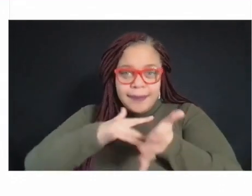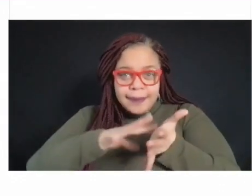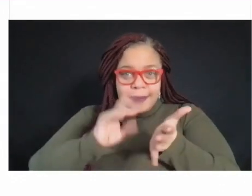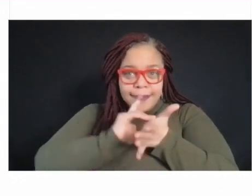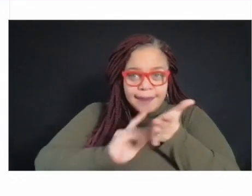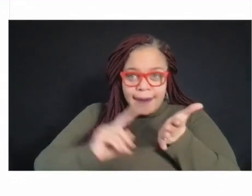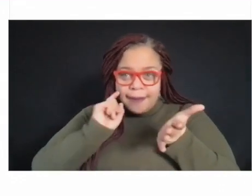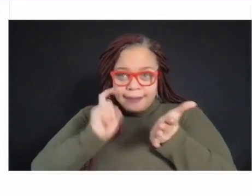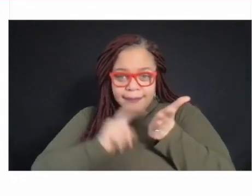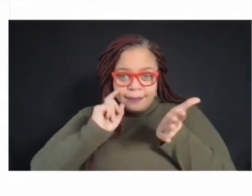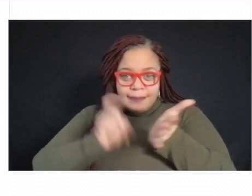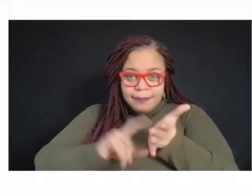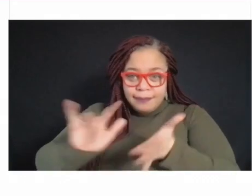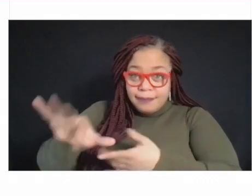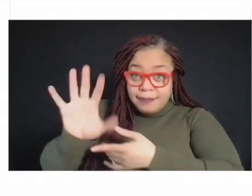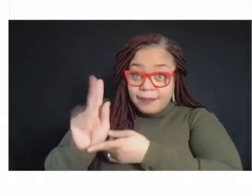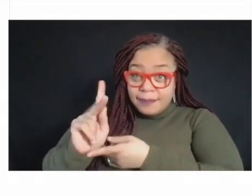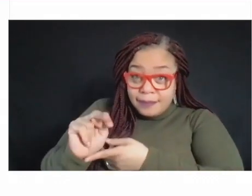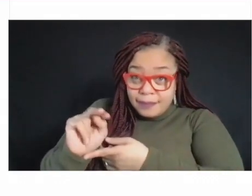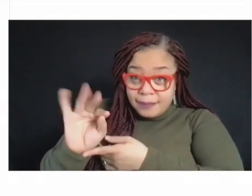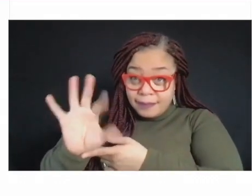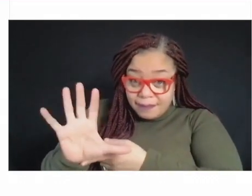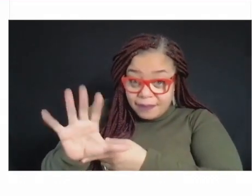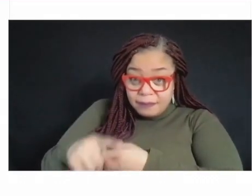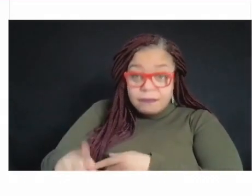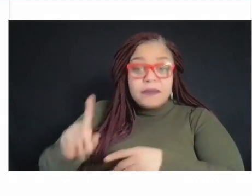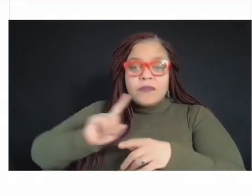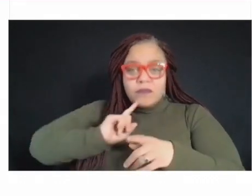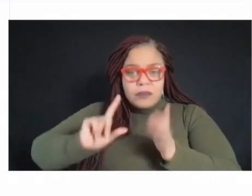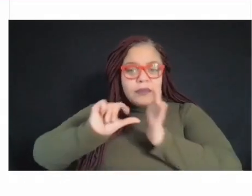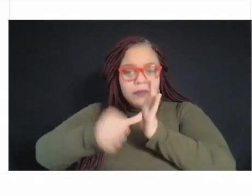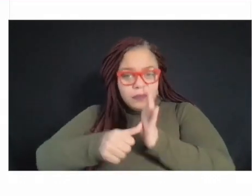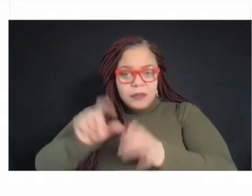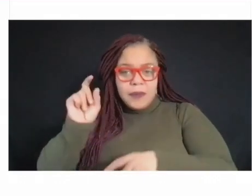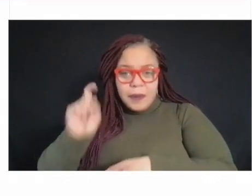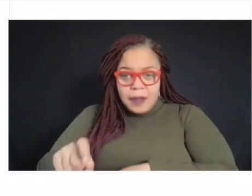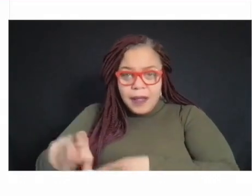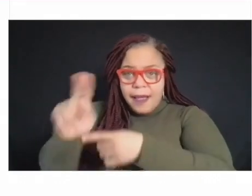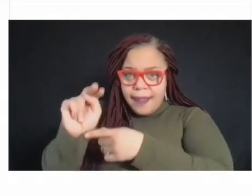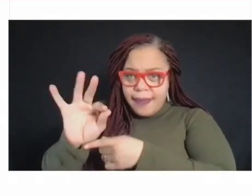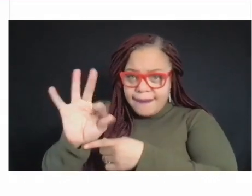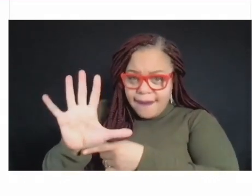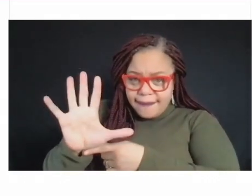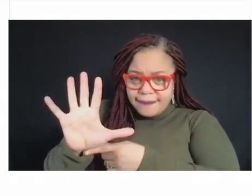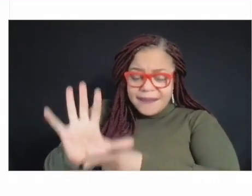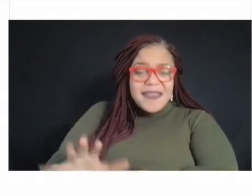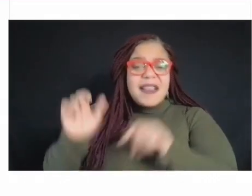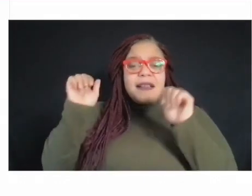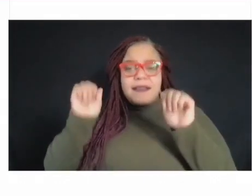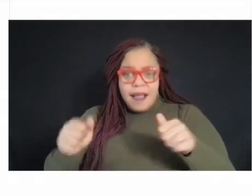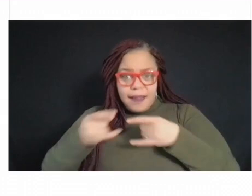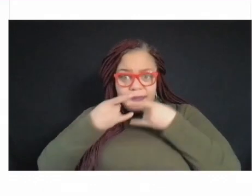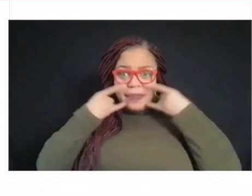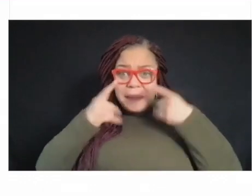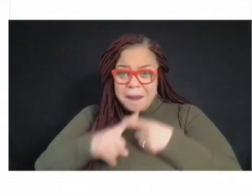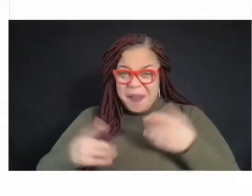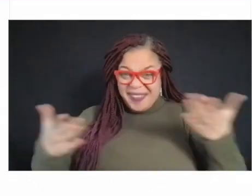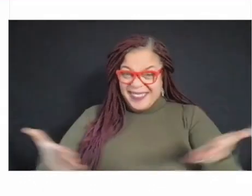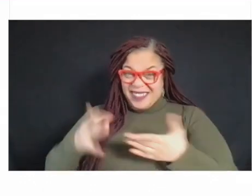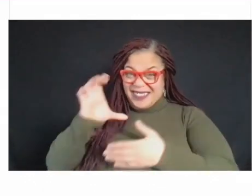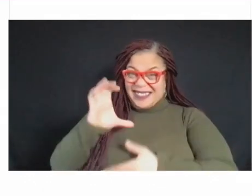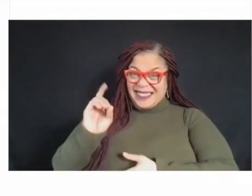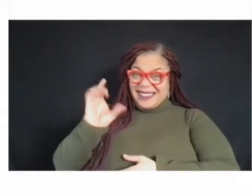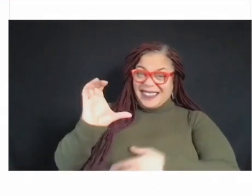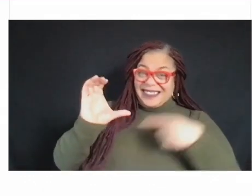very different perspective on mask mandates. But we in public health, CDC has been one of the leaders in misinformation on